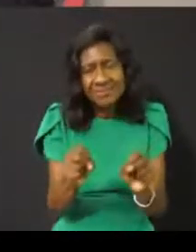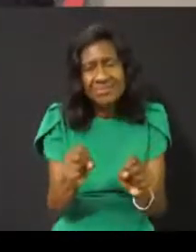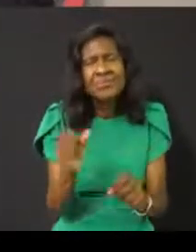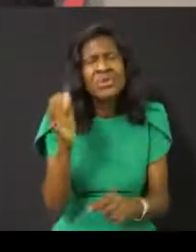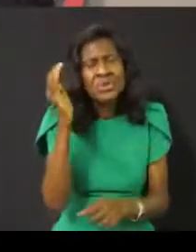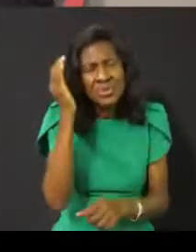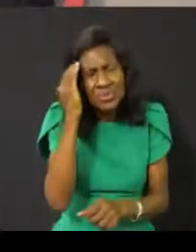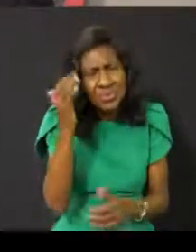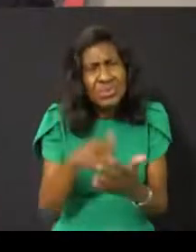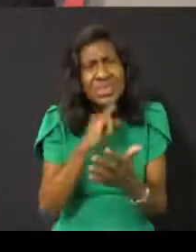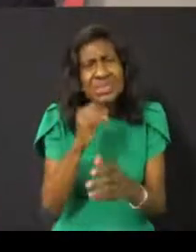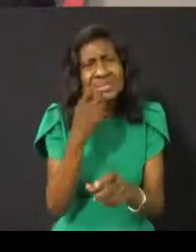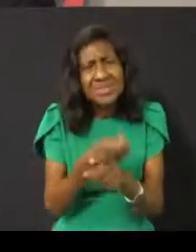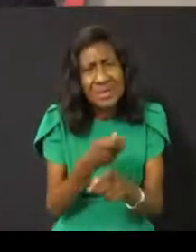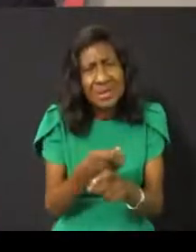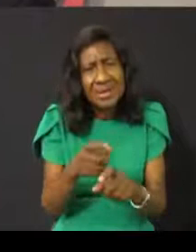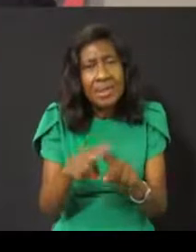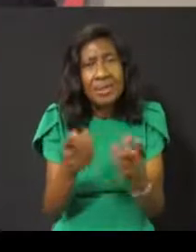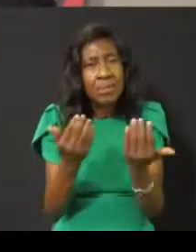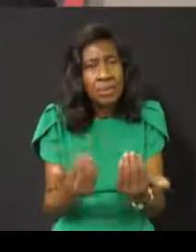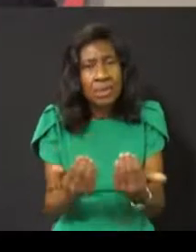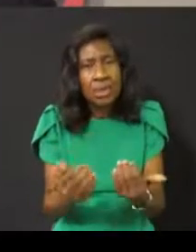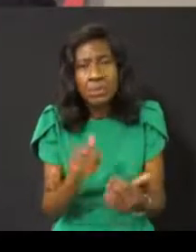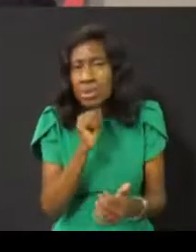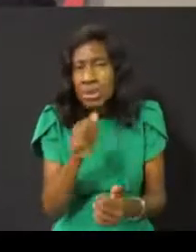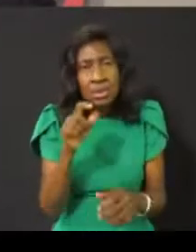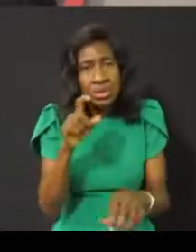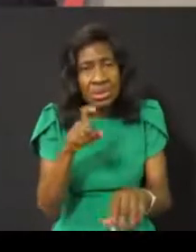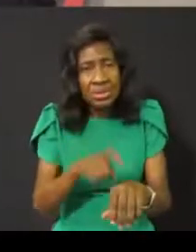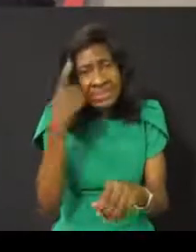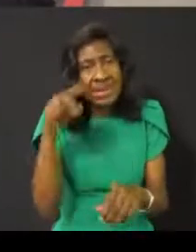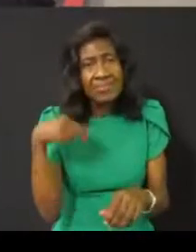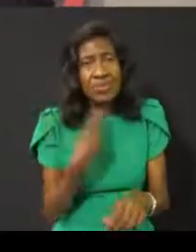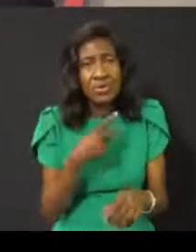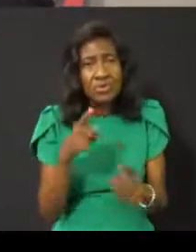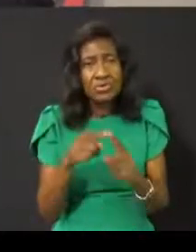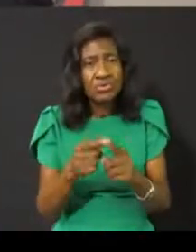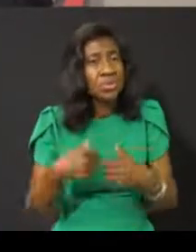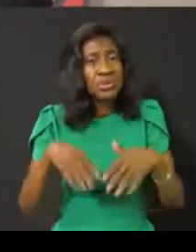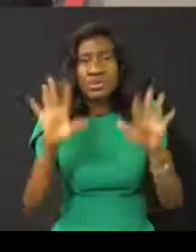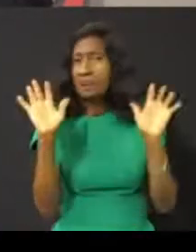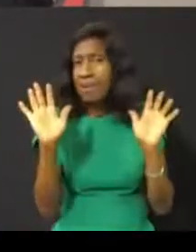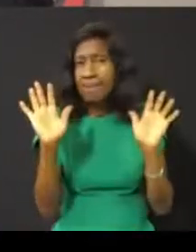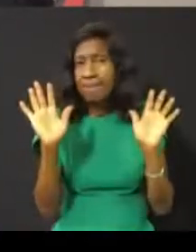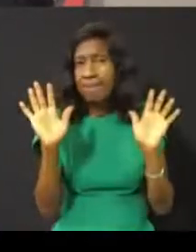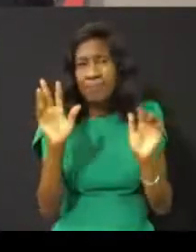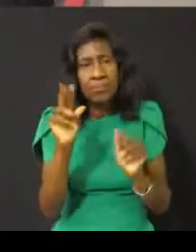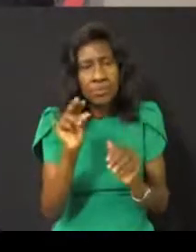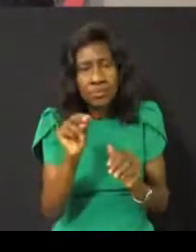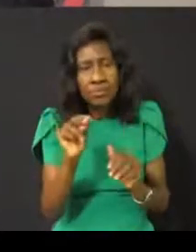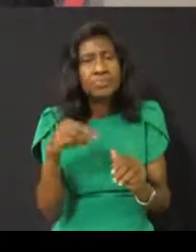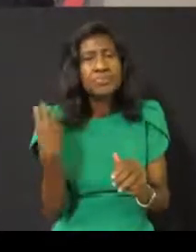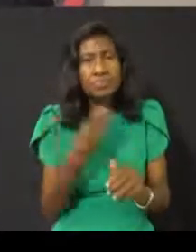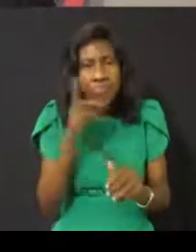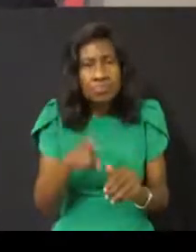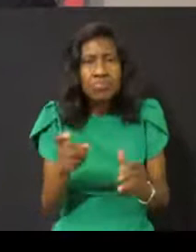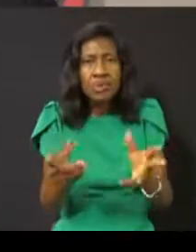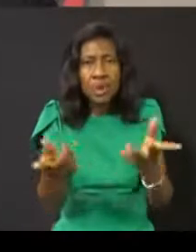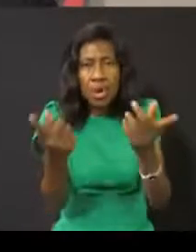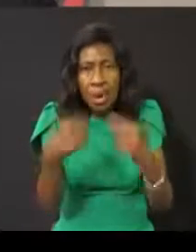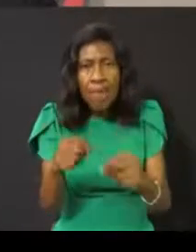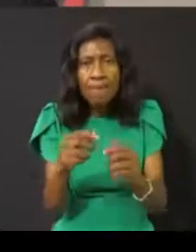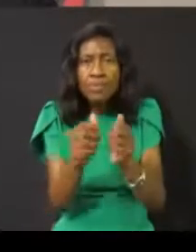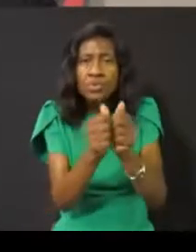ladies and gentlemen, is not the time for us to give up. Now is the time for us to come together